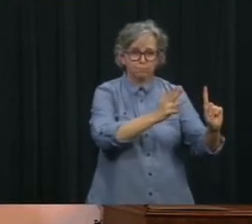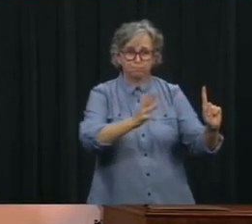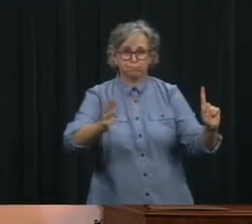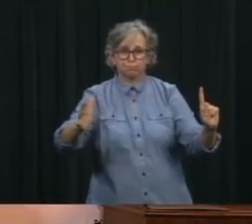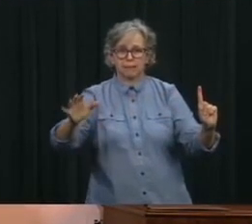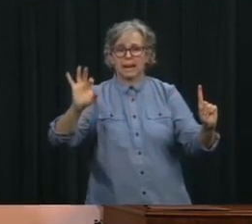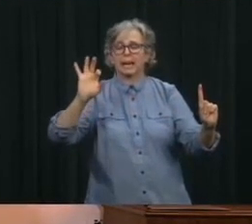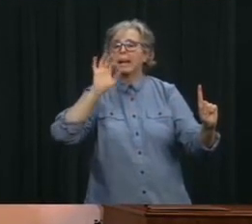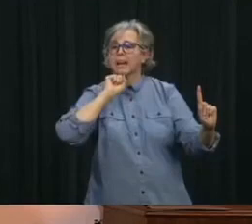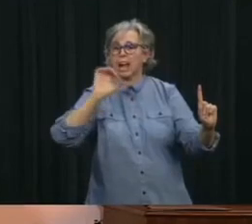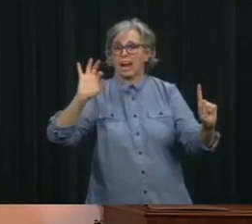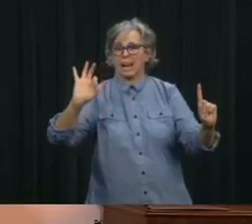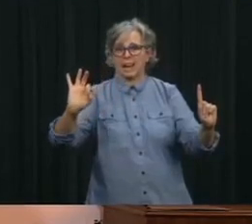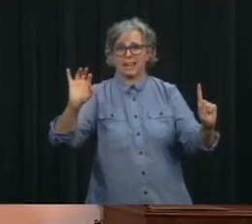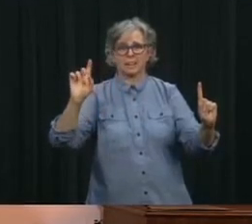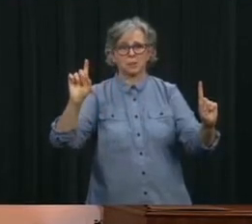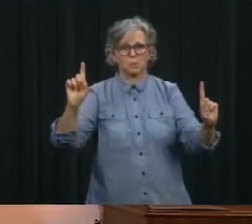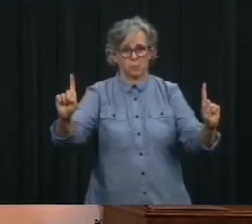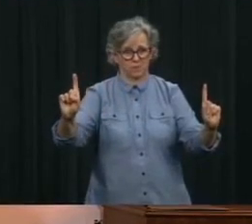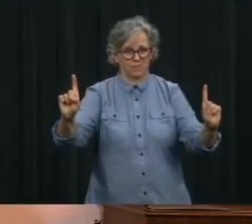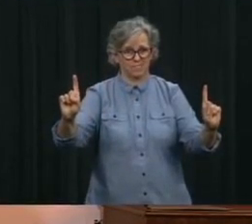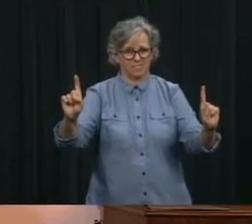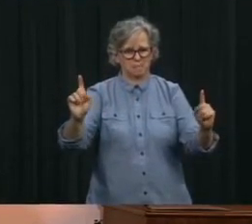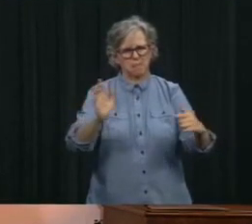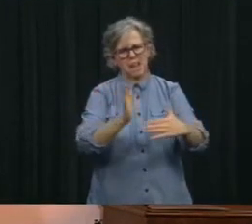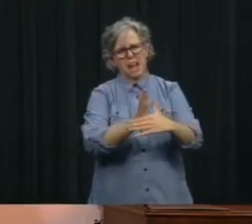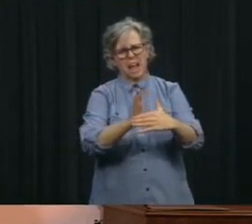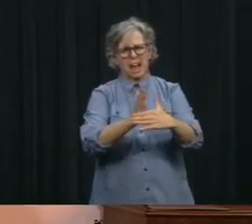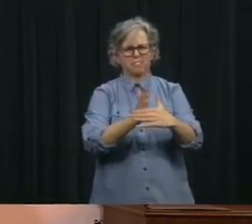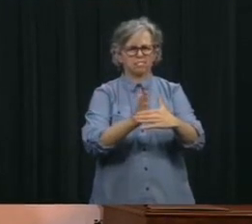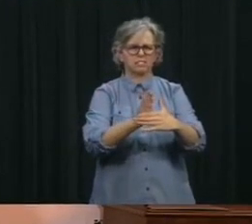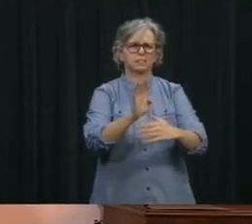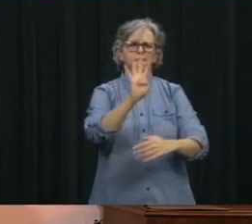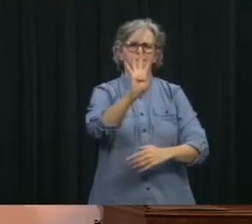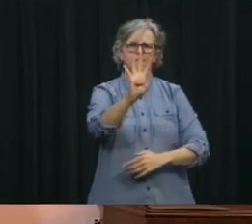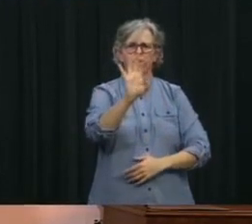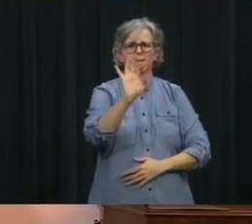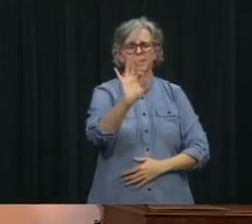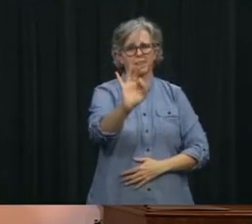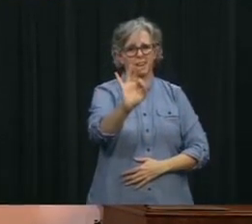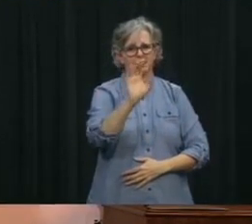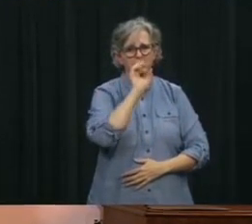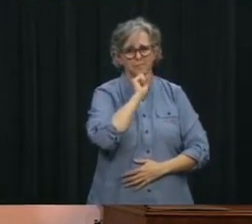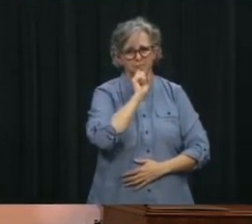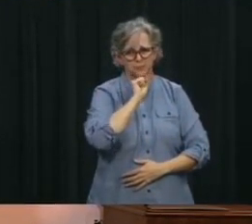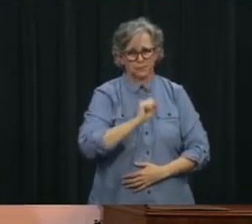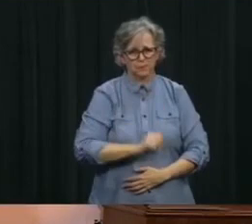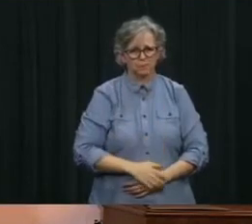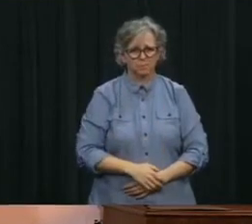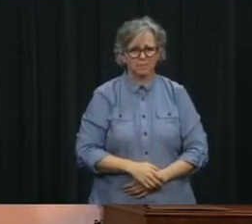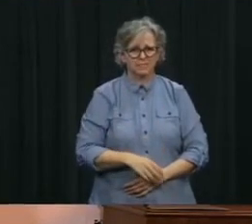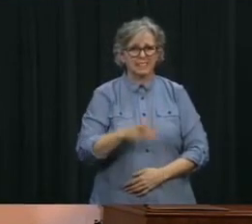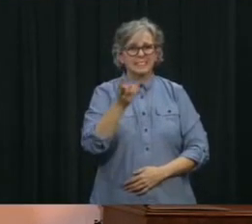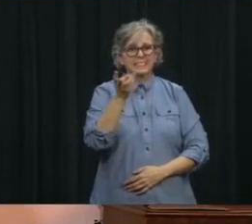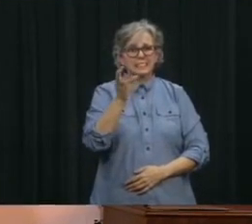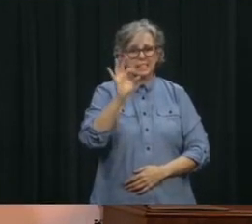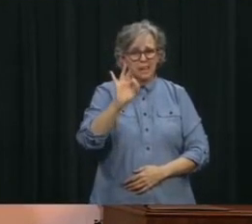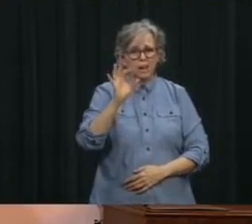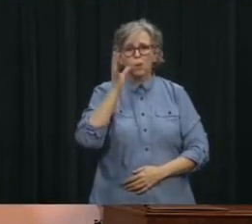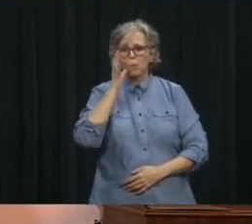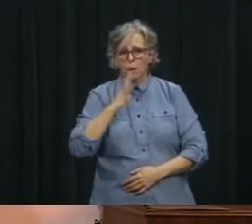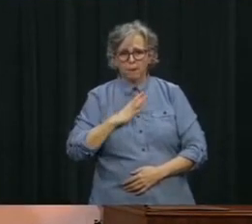of age, with a median age of 49. 69 females, 100